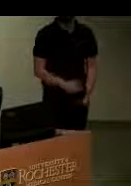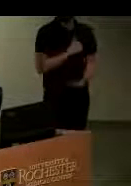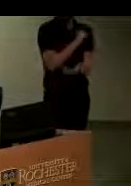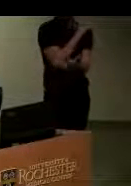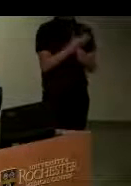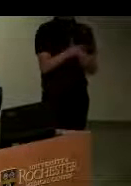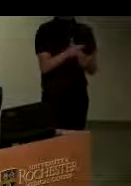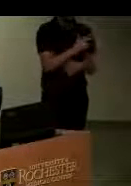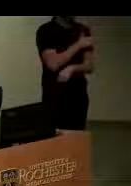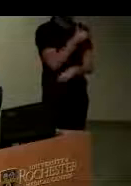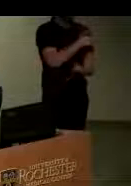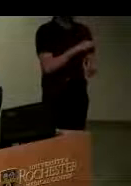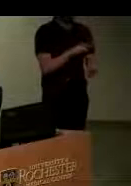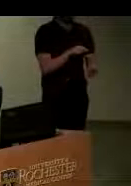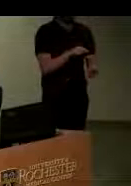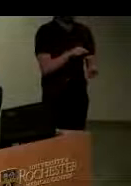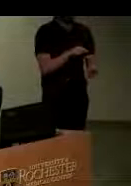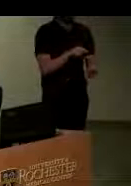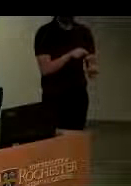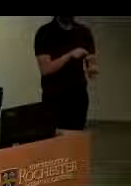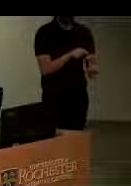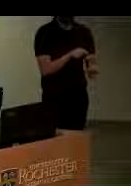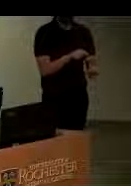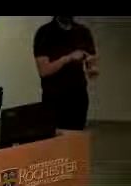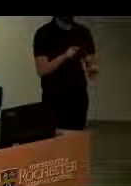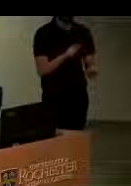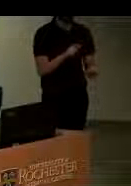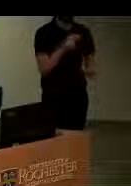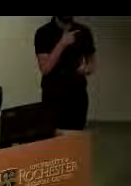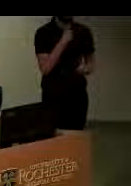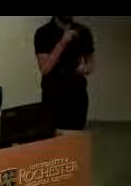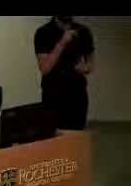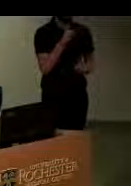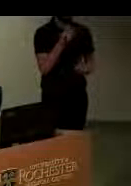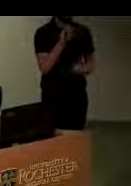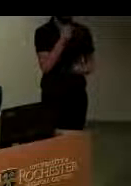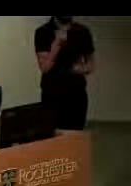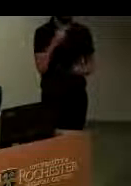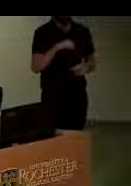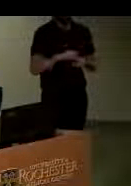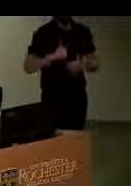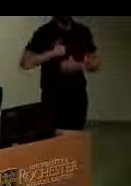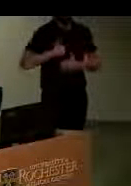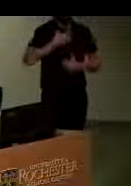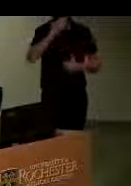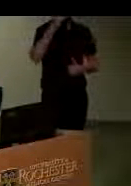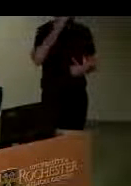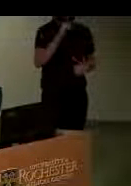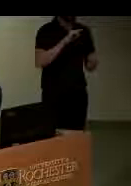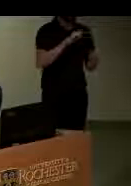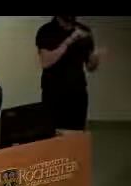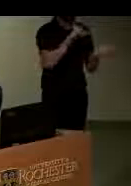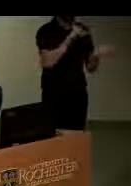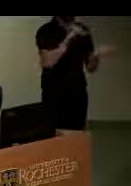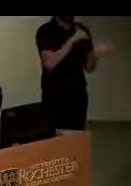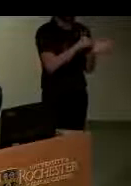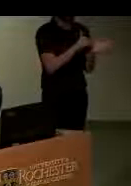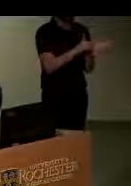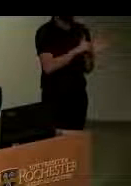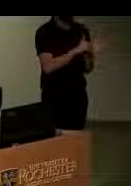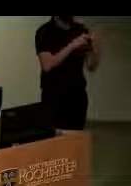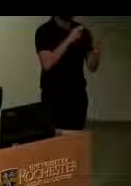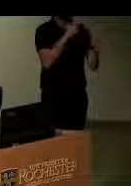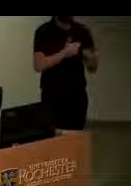at the hospital and the general, by the way, if anybody's been in the military, you know that when a doctor starts calling